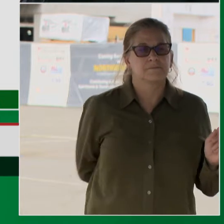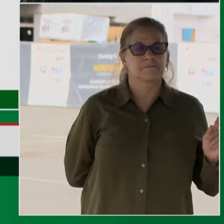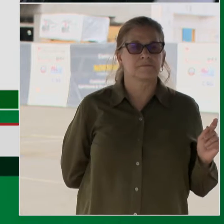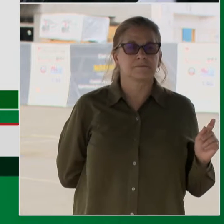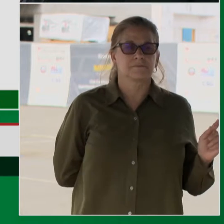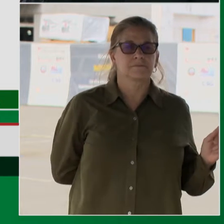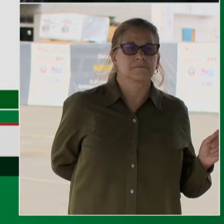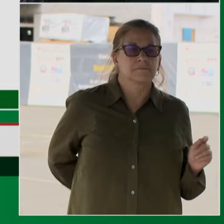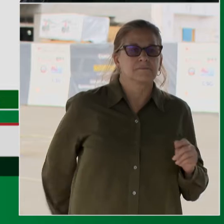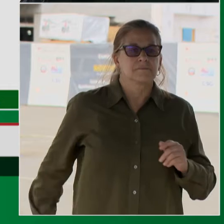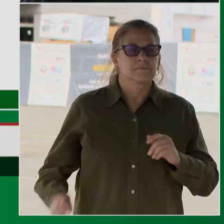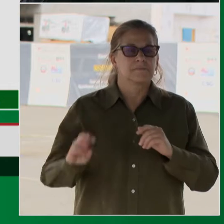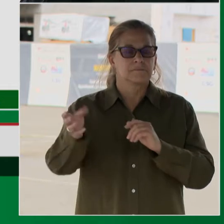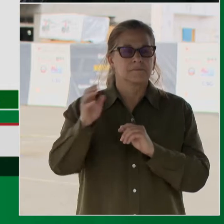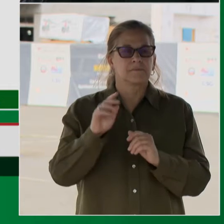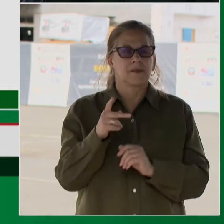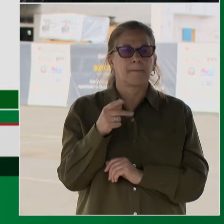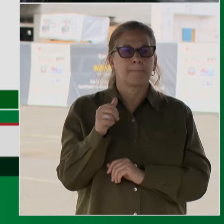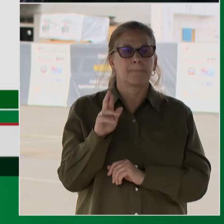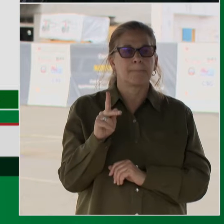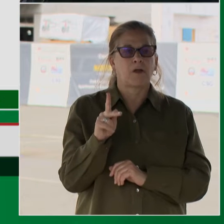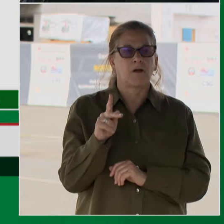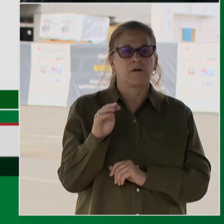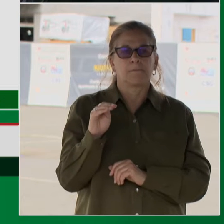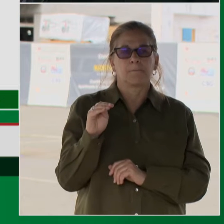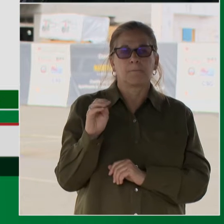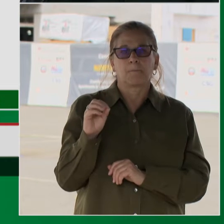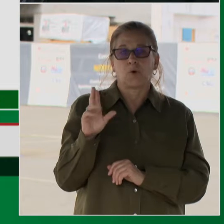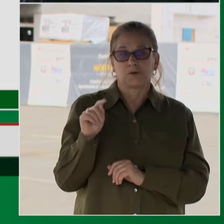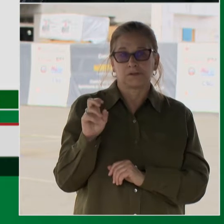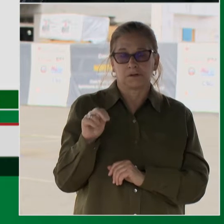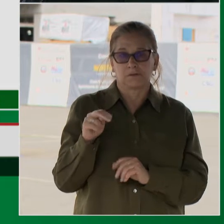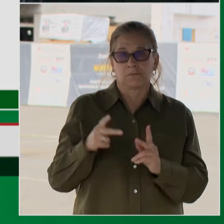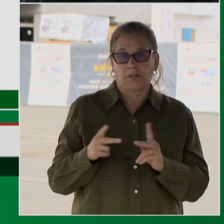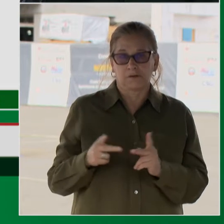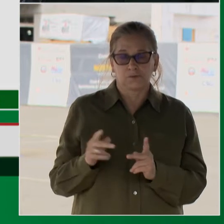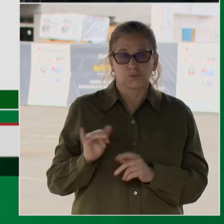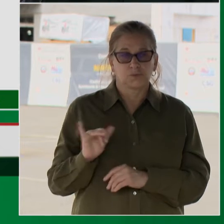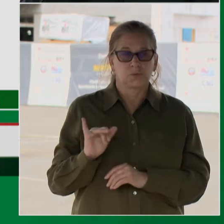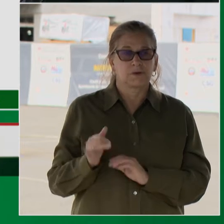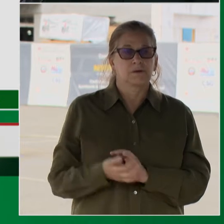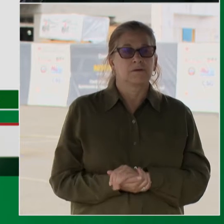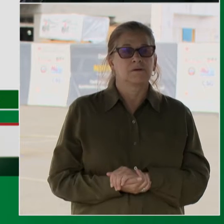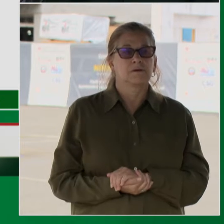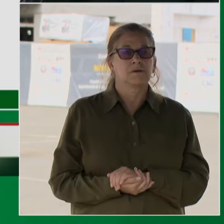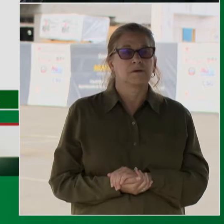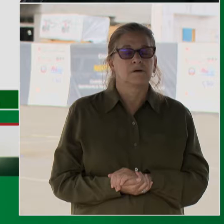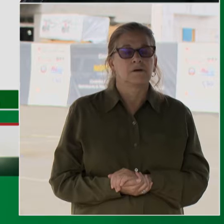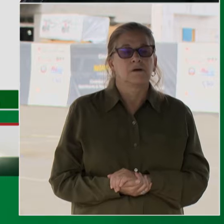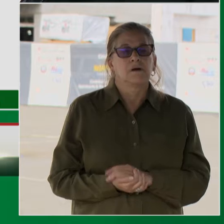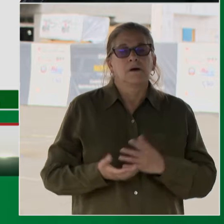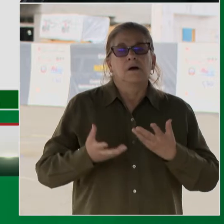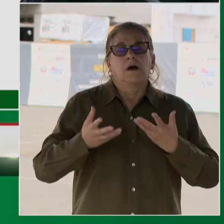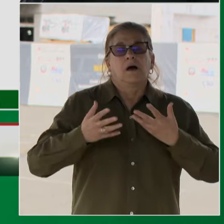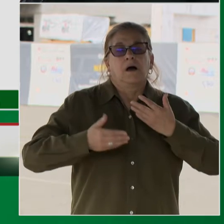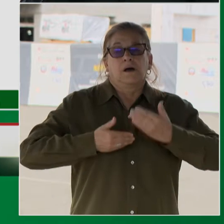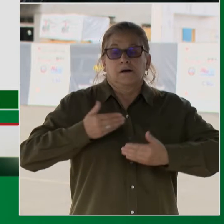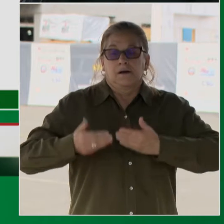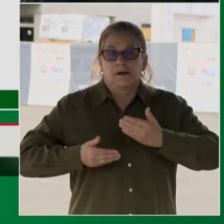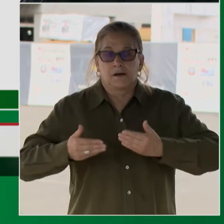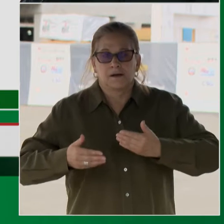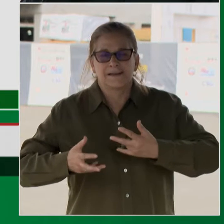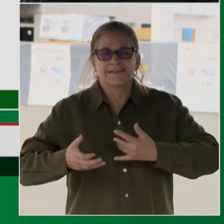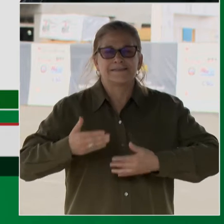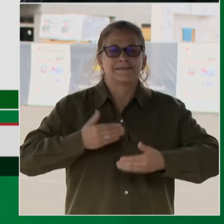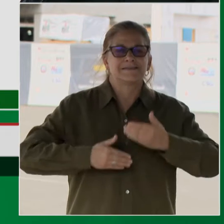site, and then the remainder of units would be on Park Morton. And we'll just reverse that process and ensure that people,